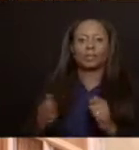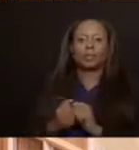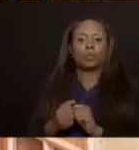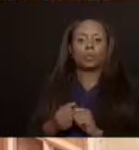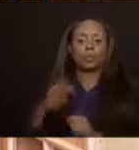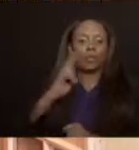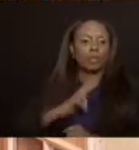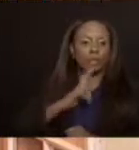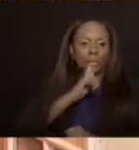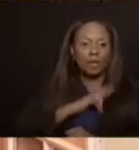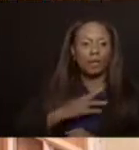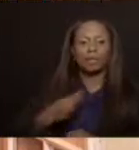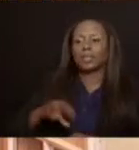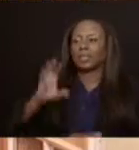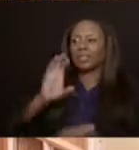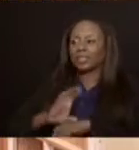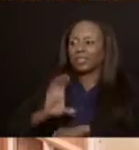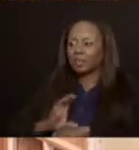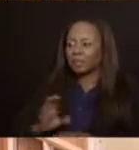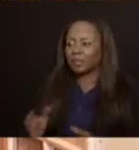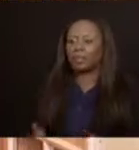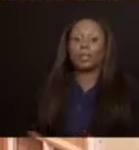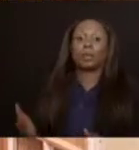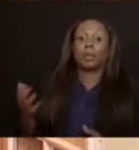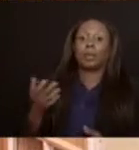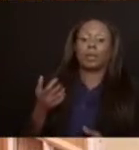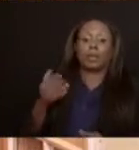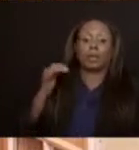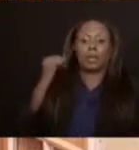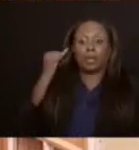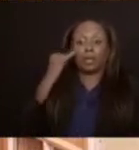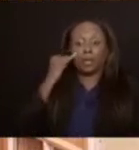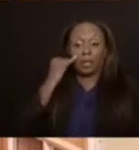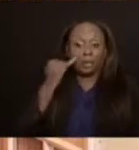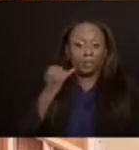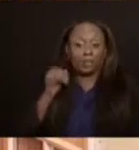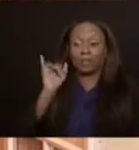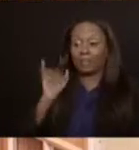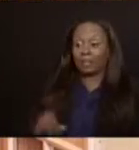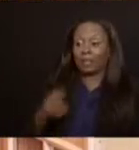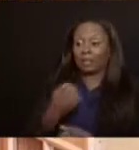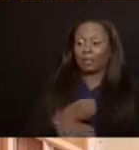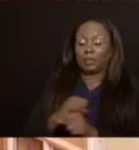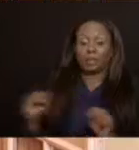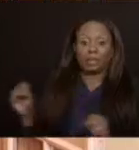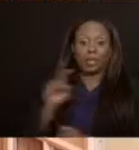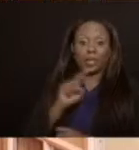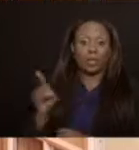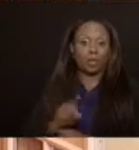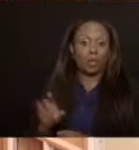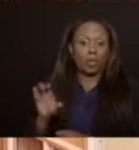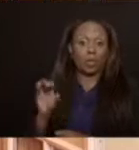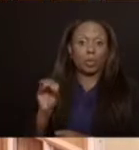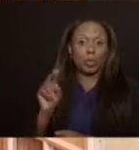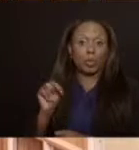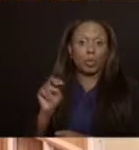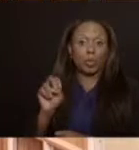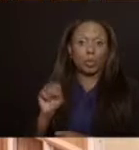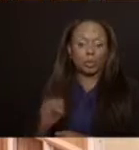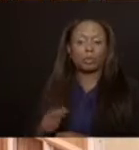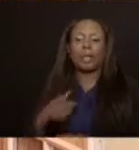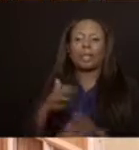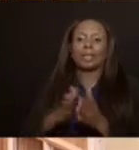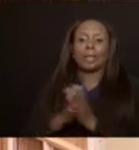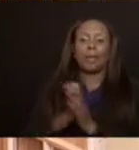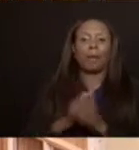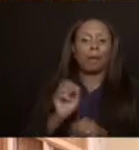certainly in places of worship if it is a safe zone. I look forward to working with the Christian Council and the Evangelical Association on that.